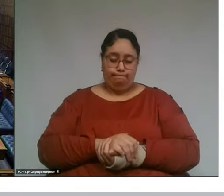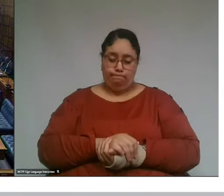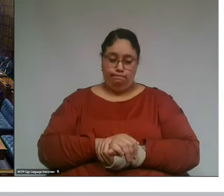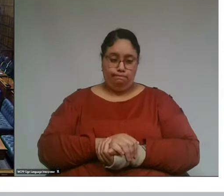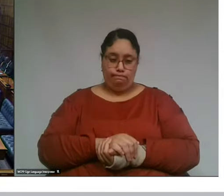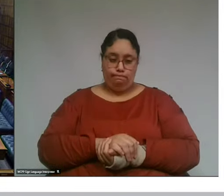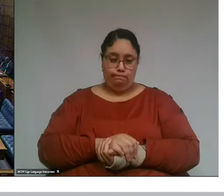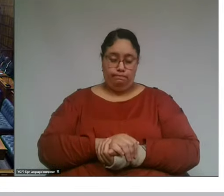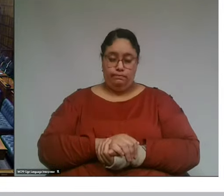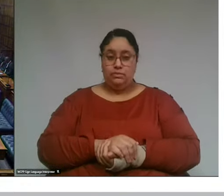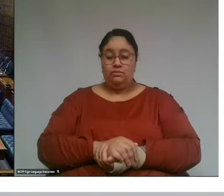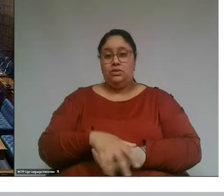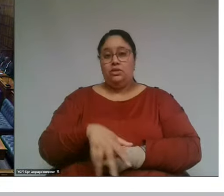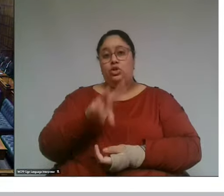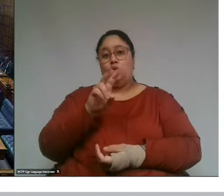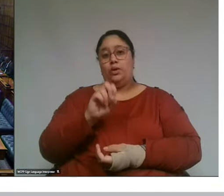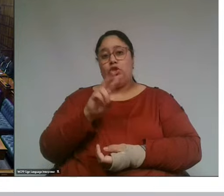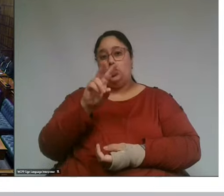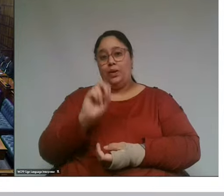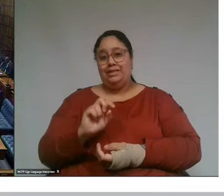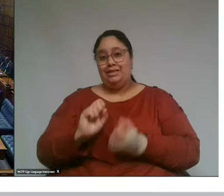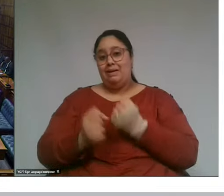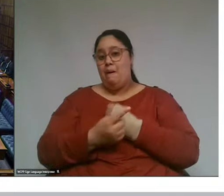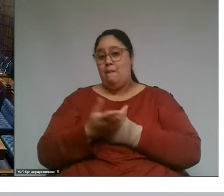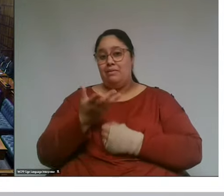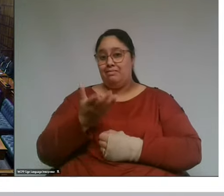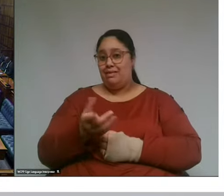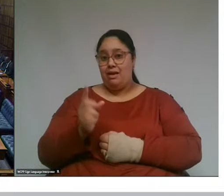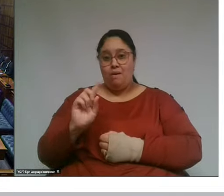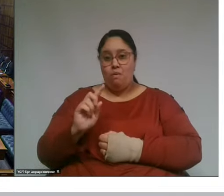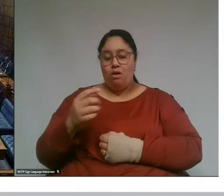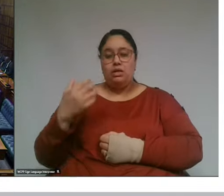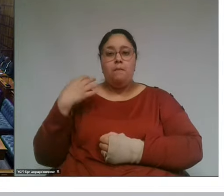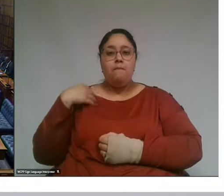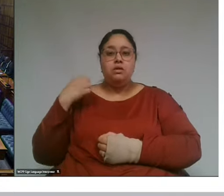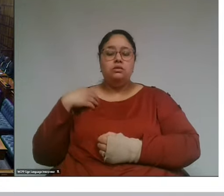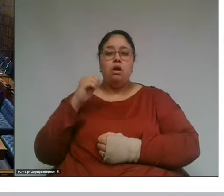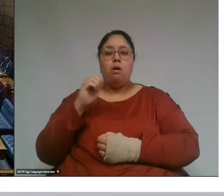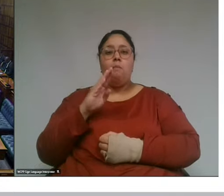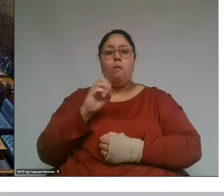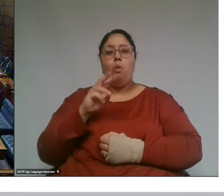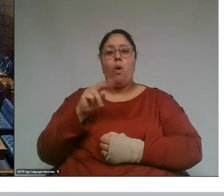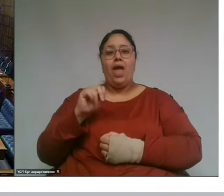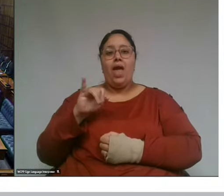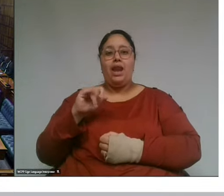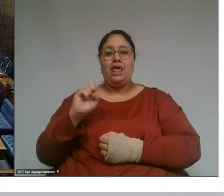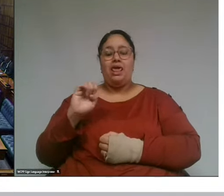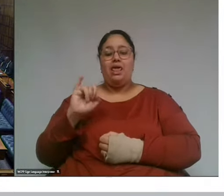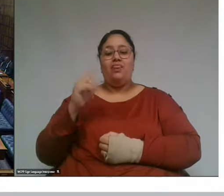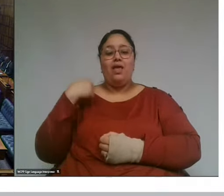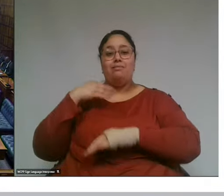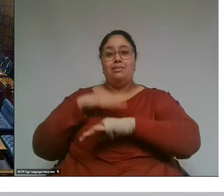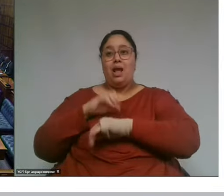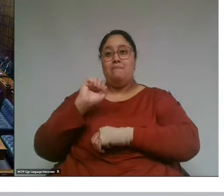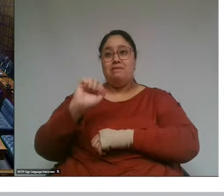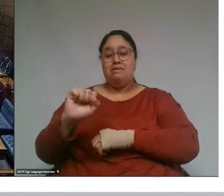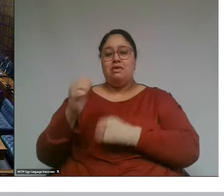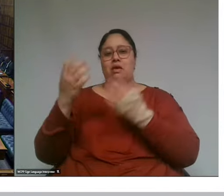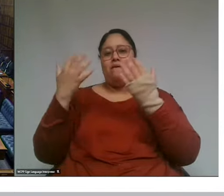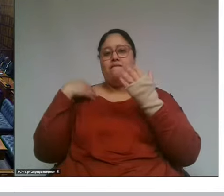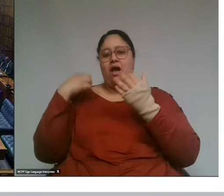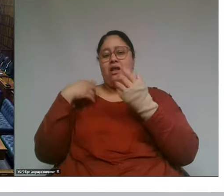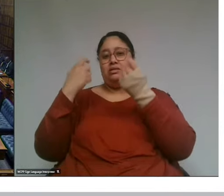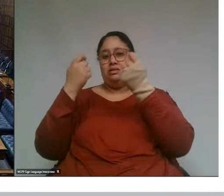happened in 2020 was that Minister ineni when he was Minister of Finance said in